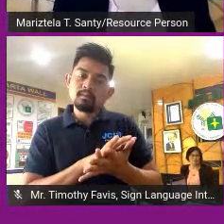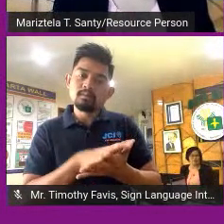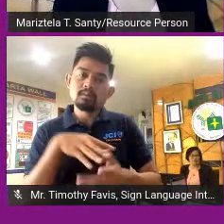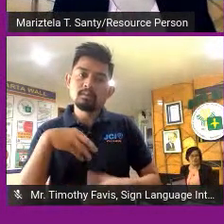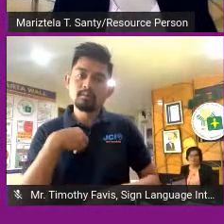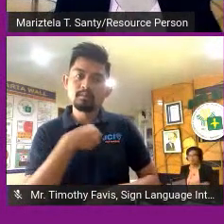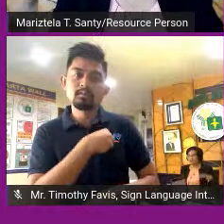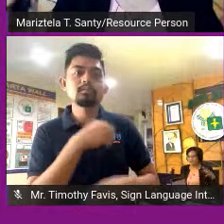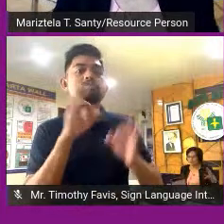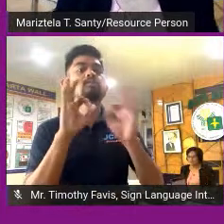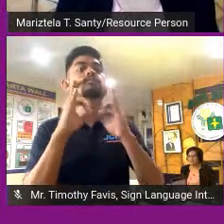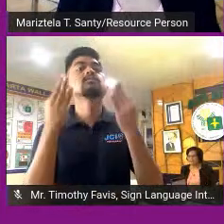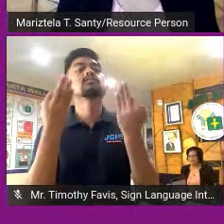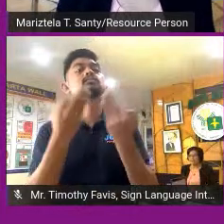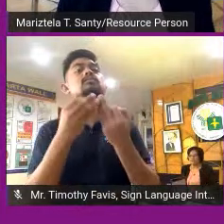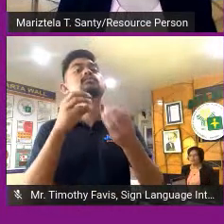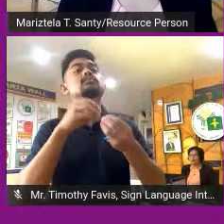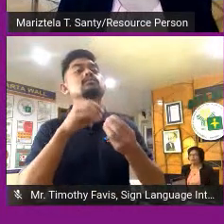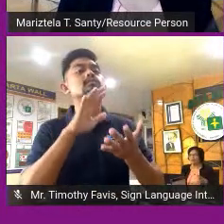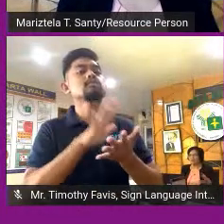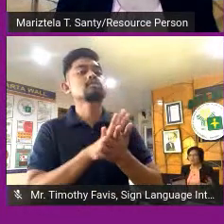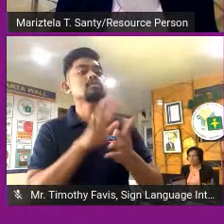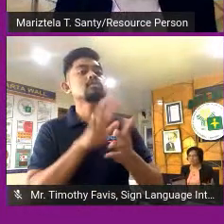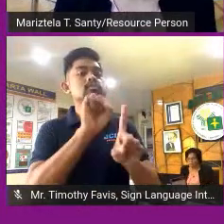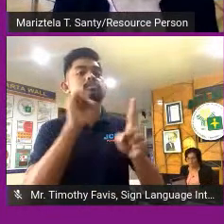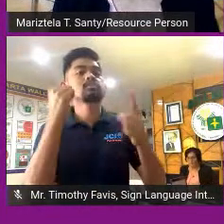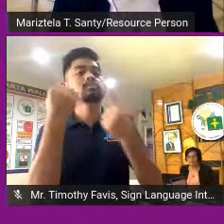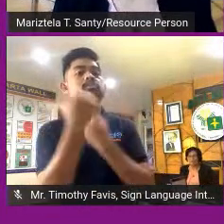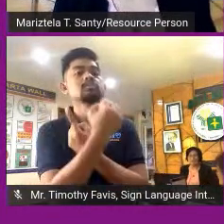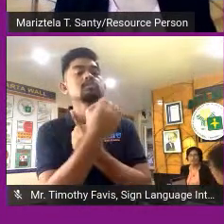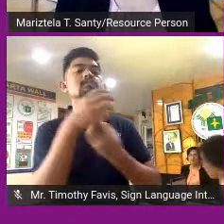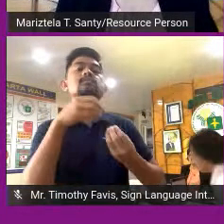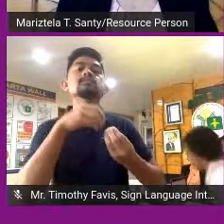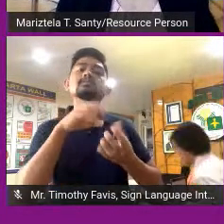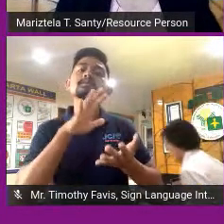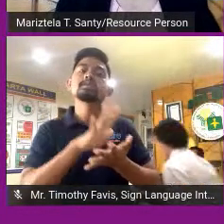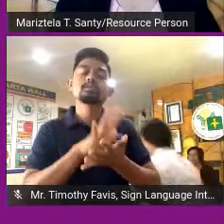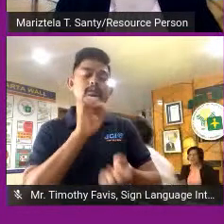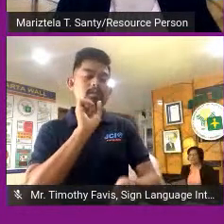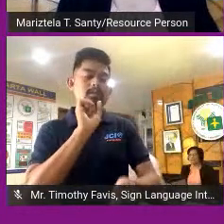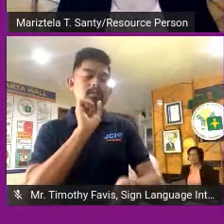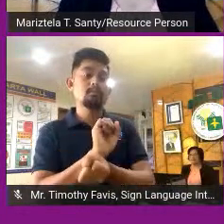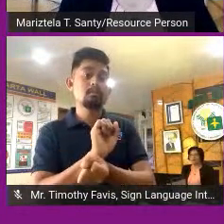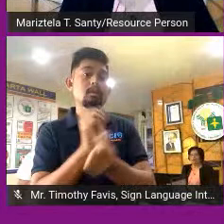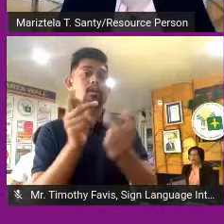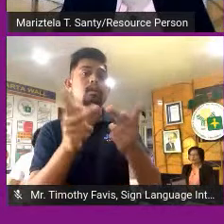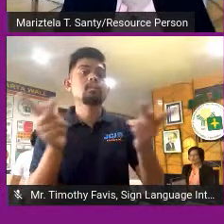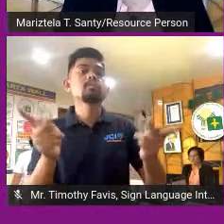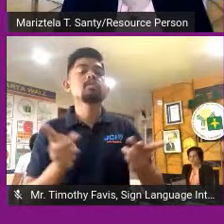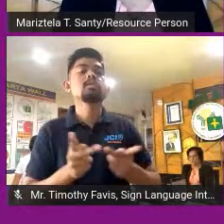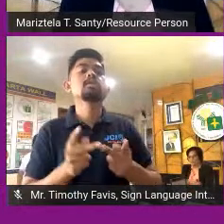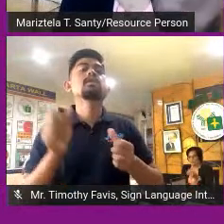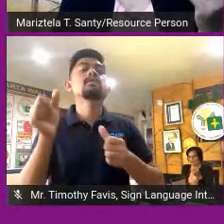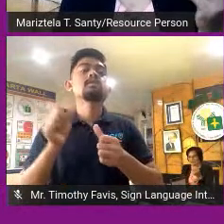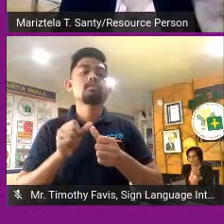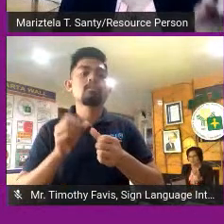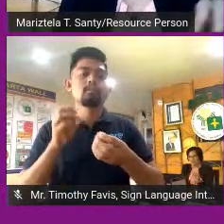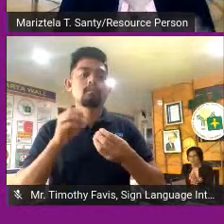within our family, within the society or within the workplace, and also within the